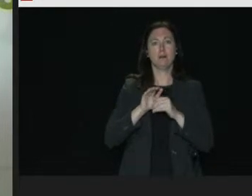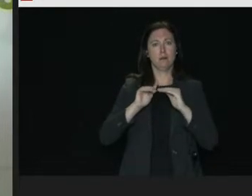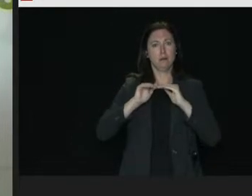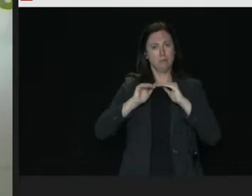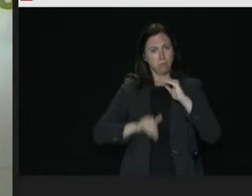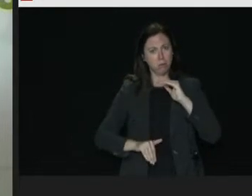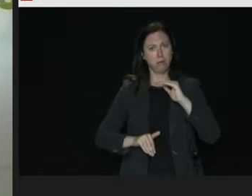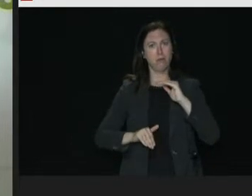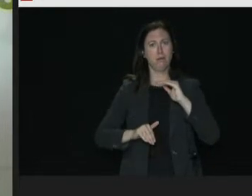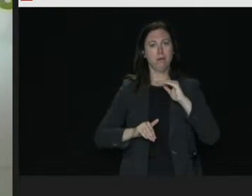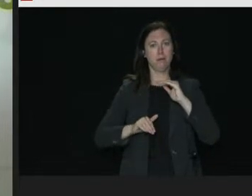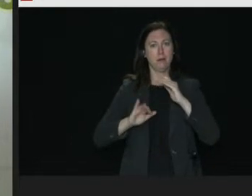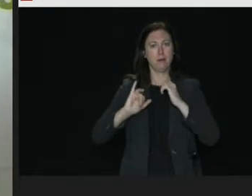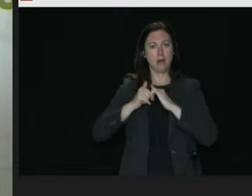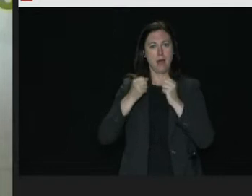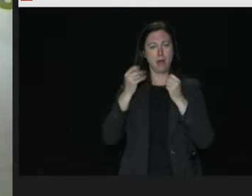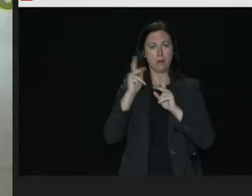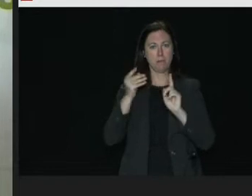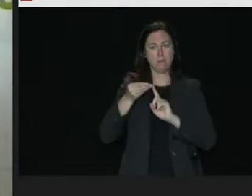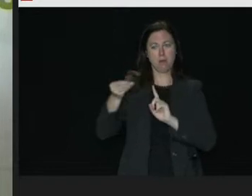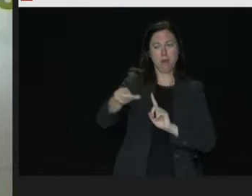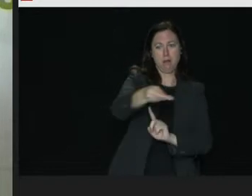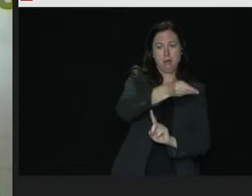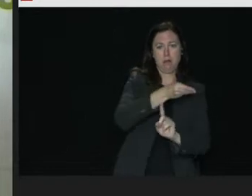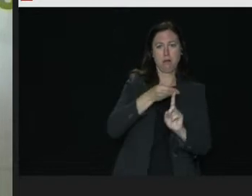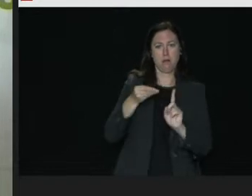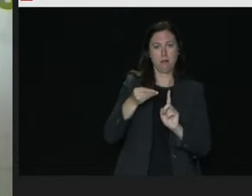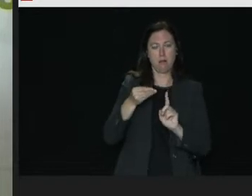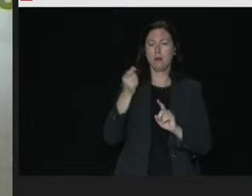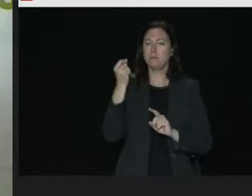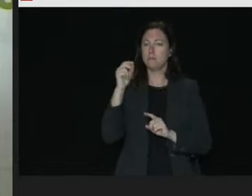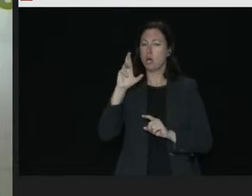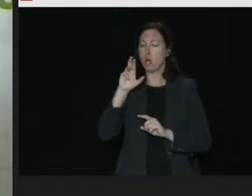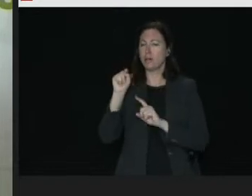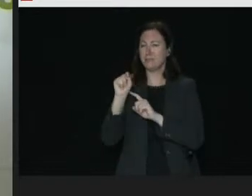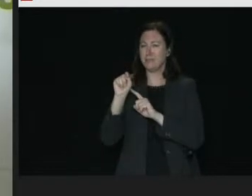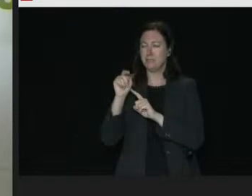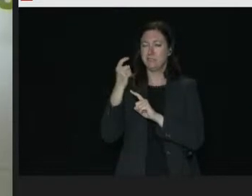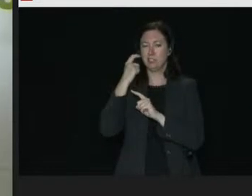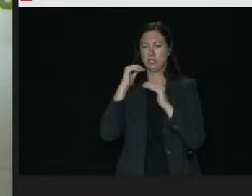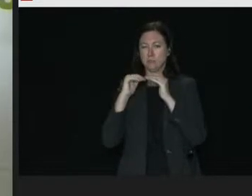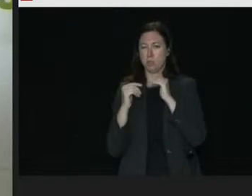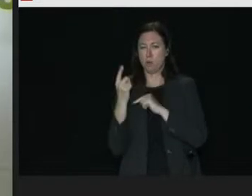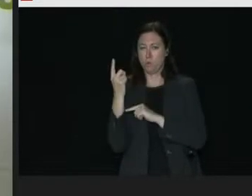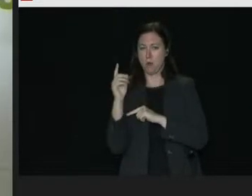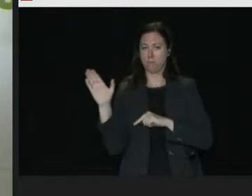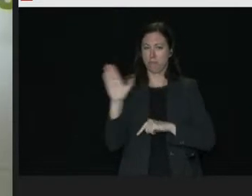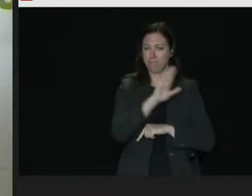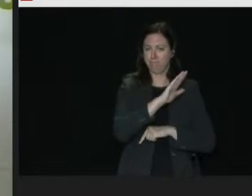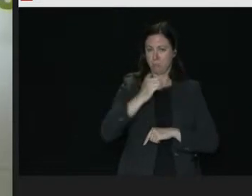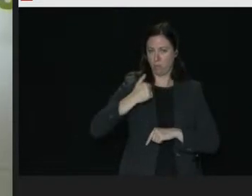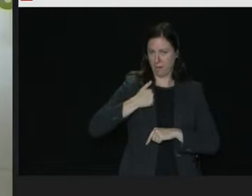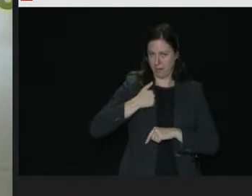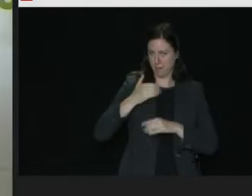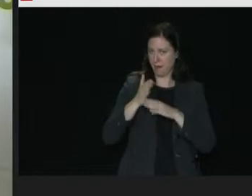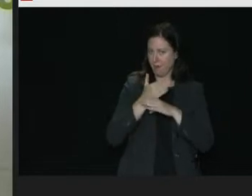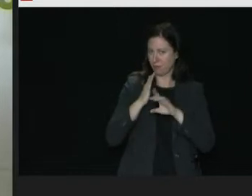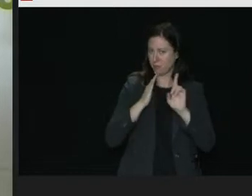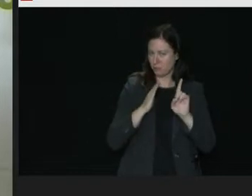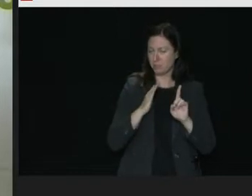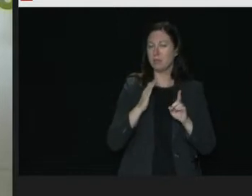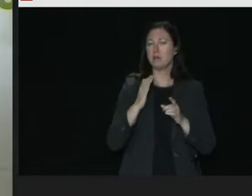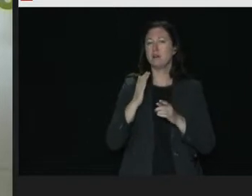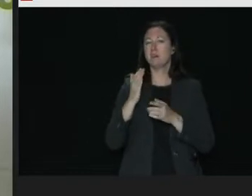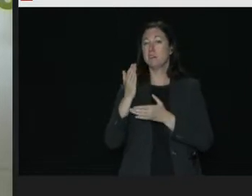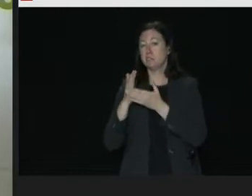pattern nationally. However, RT has only just fallen below 1 nationally, and it may still be at or